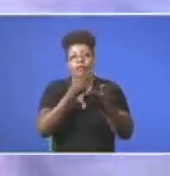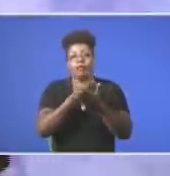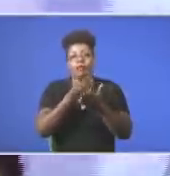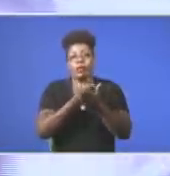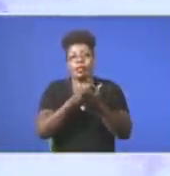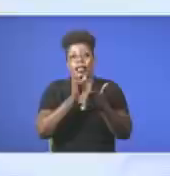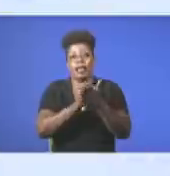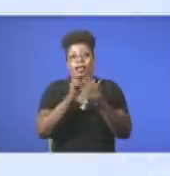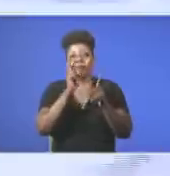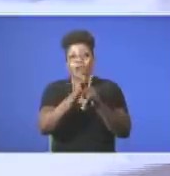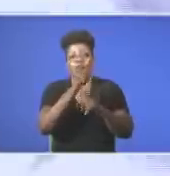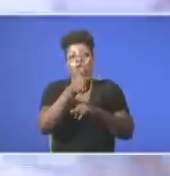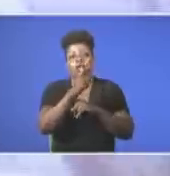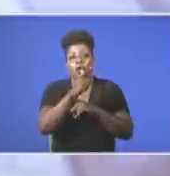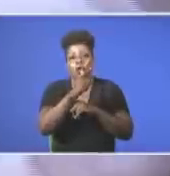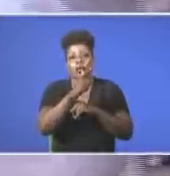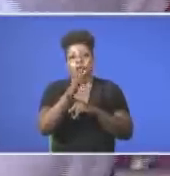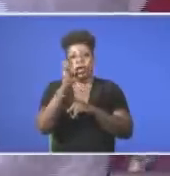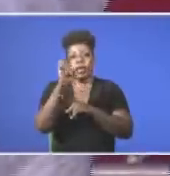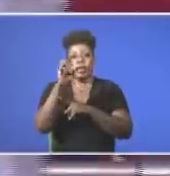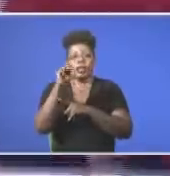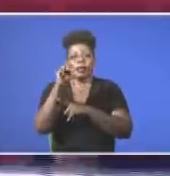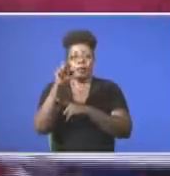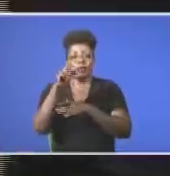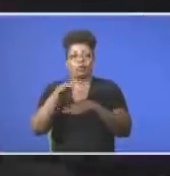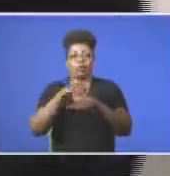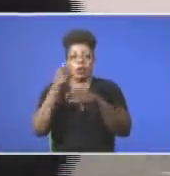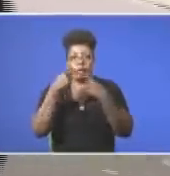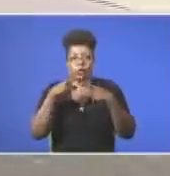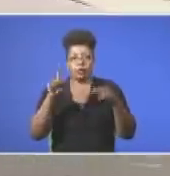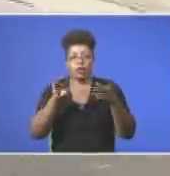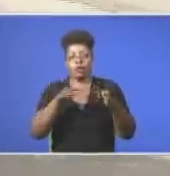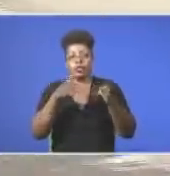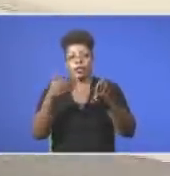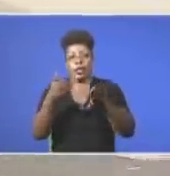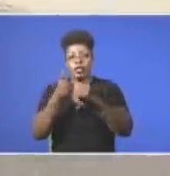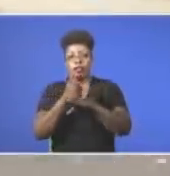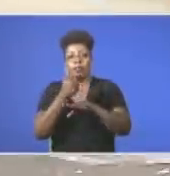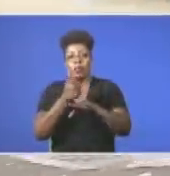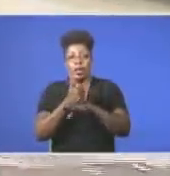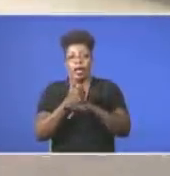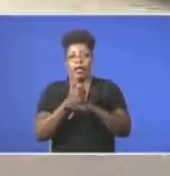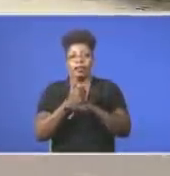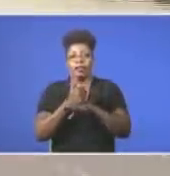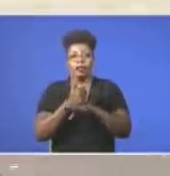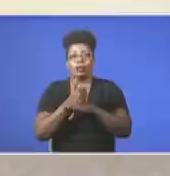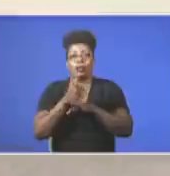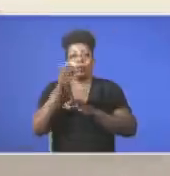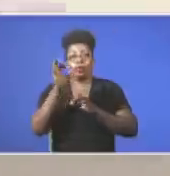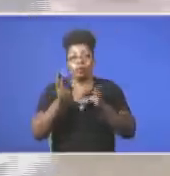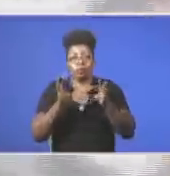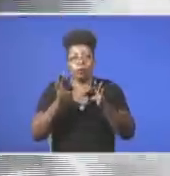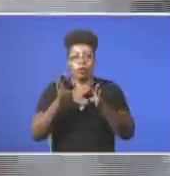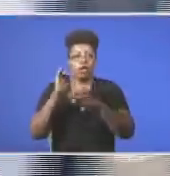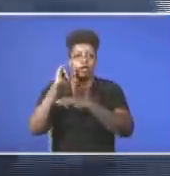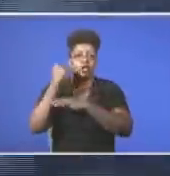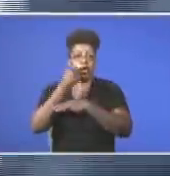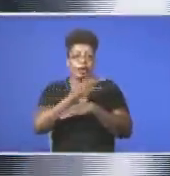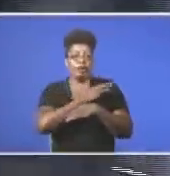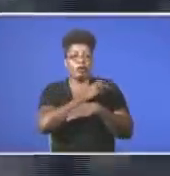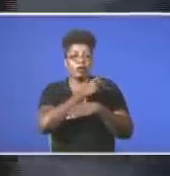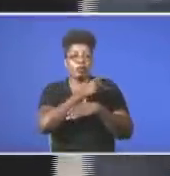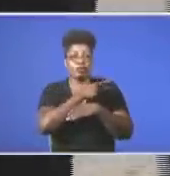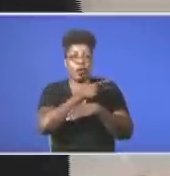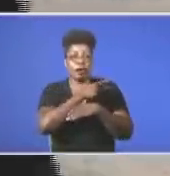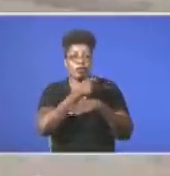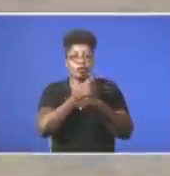shot. Paramedics were called and pronounced him dead. Riley, who was charged before Chief Magistrate Joyanne Ferguson Pratt, was also charged along